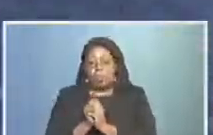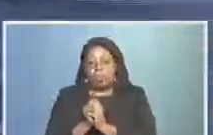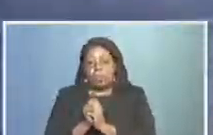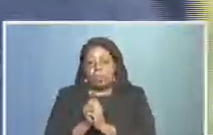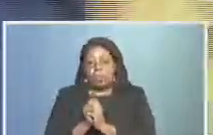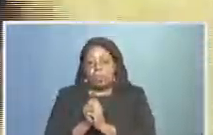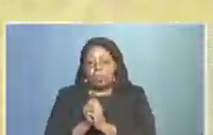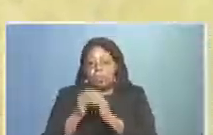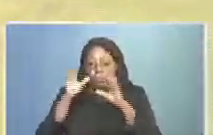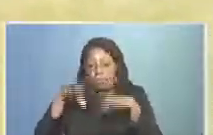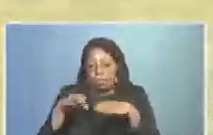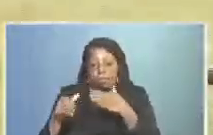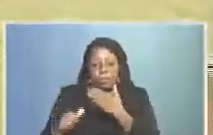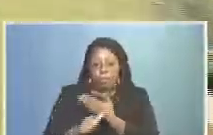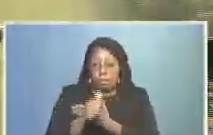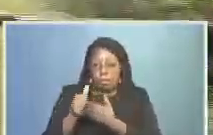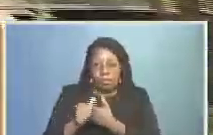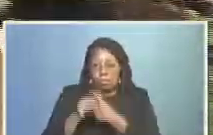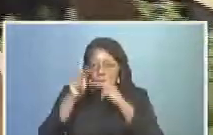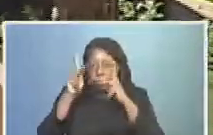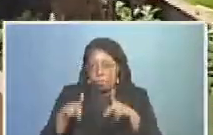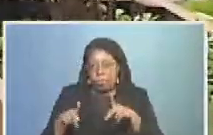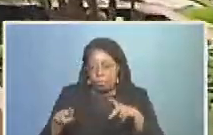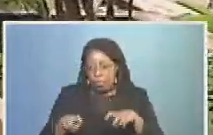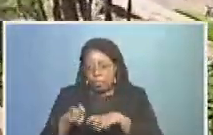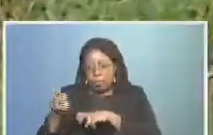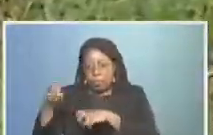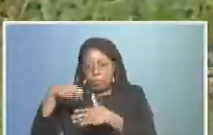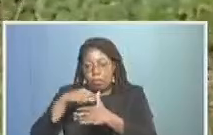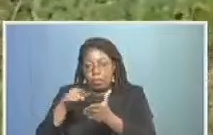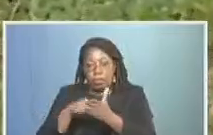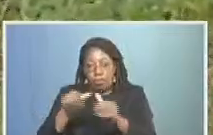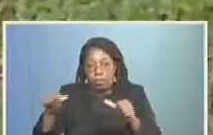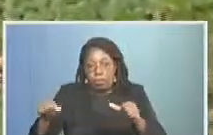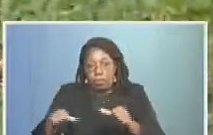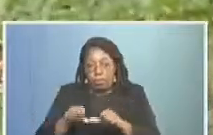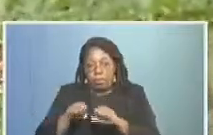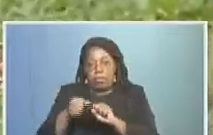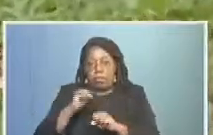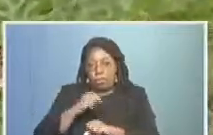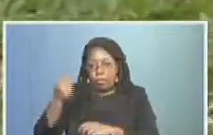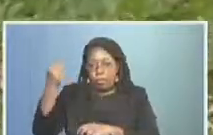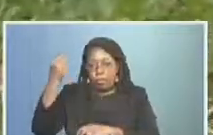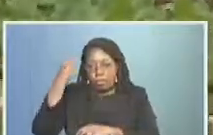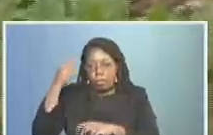to persons traveling in this area. And so I just thought I'll